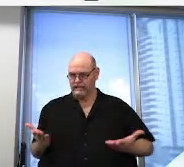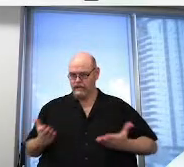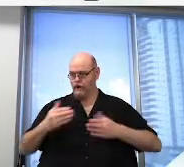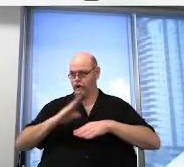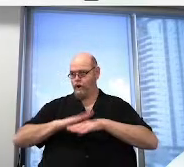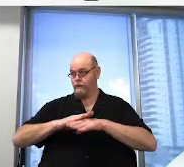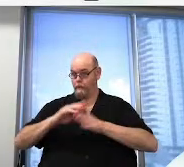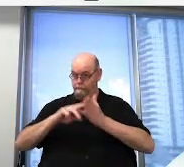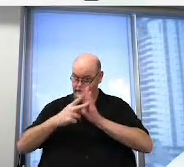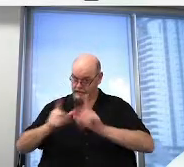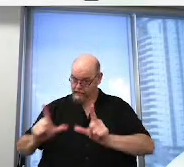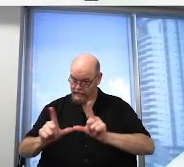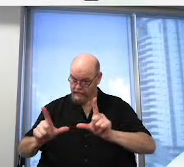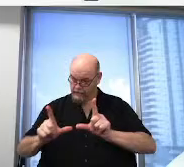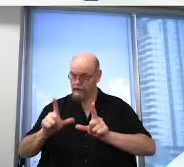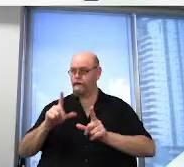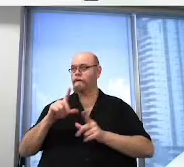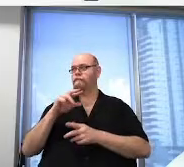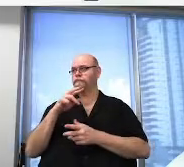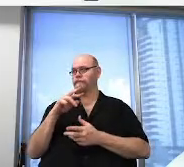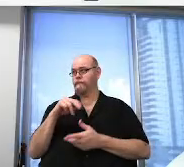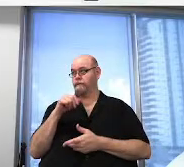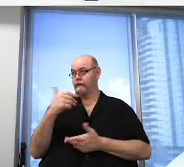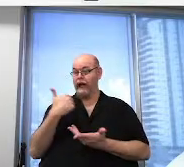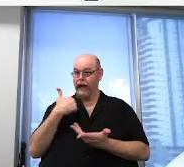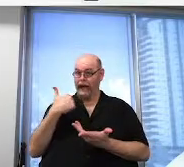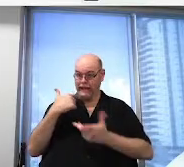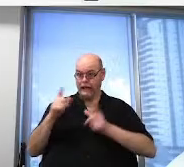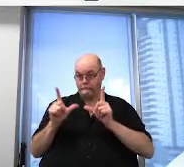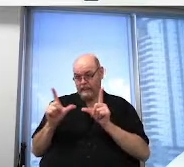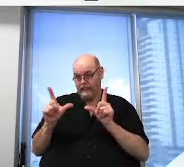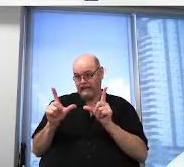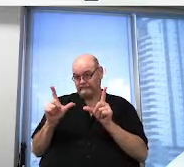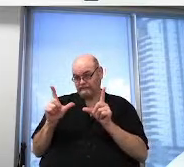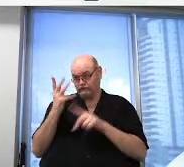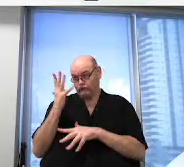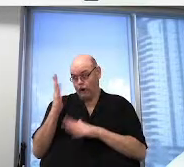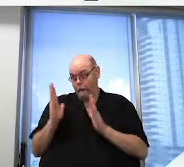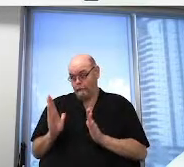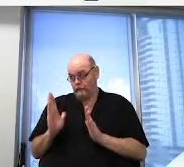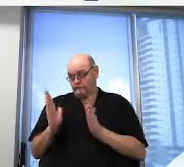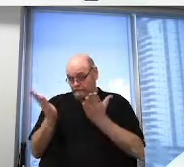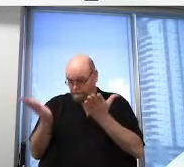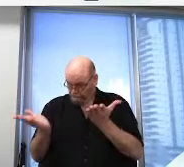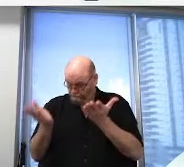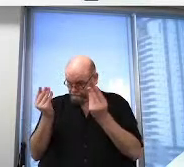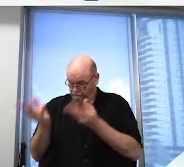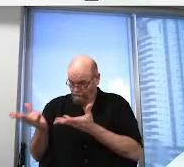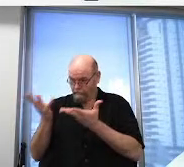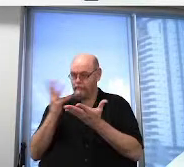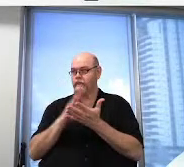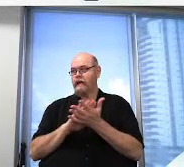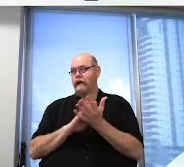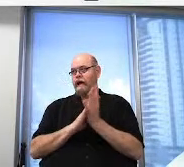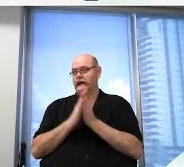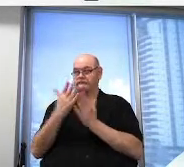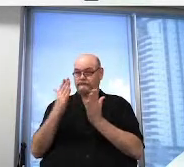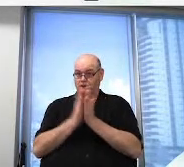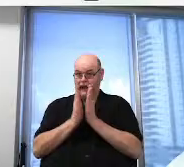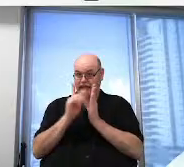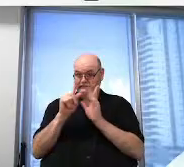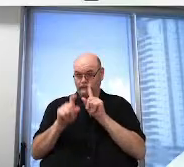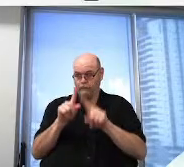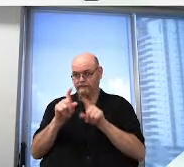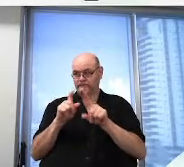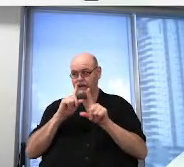island. Qualified meaning licensed? Yes, licensed. Okay. I'm a licensed arborist. Okay, that's very good, Mr. Gonzalez. And I